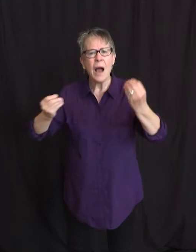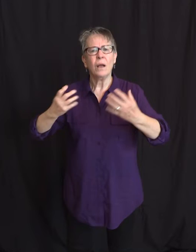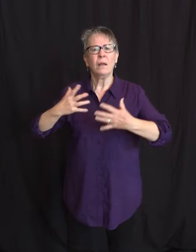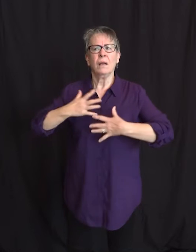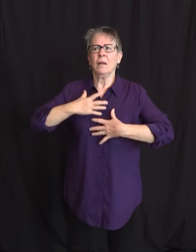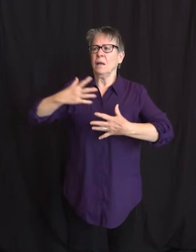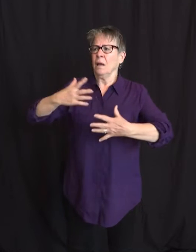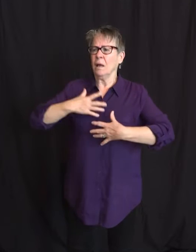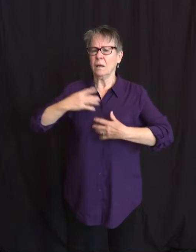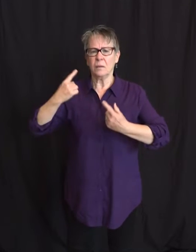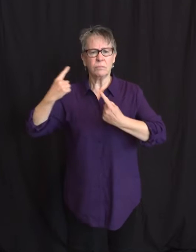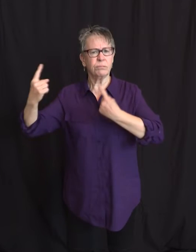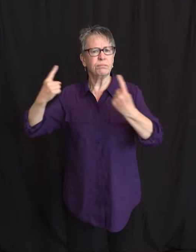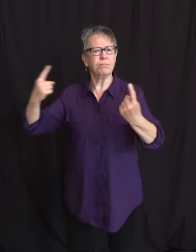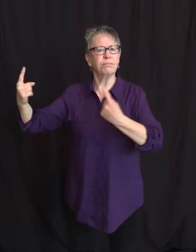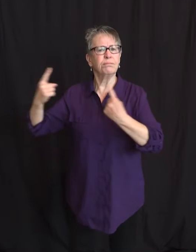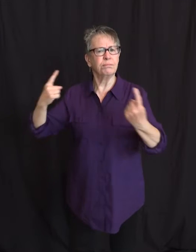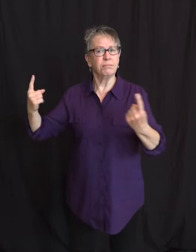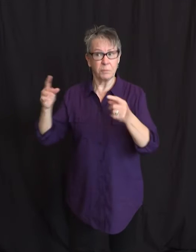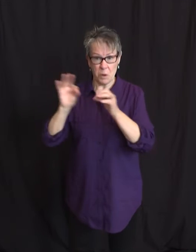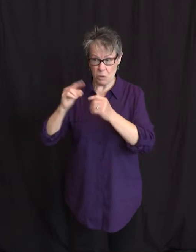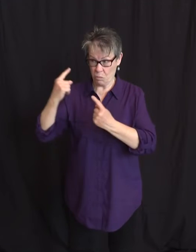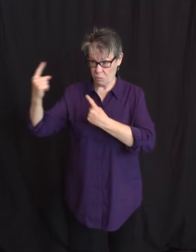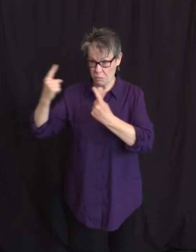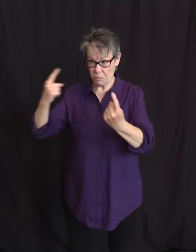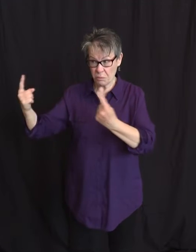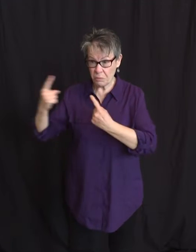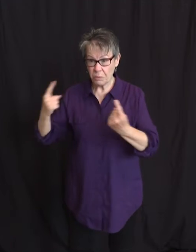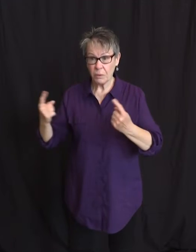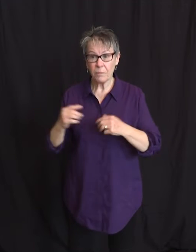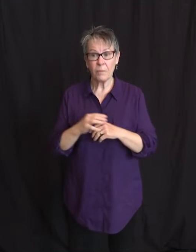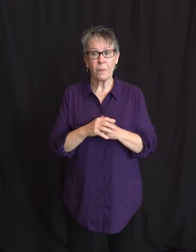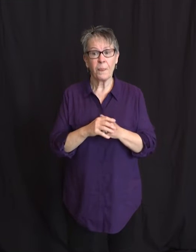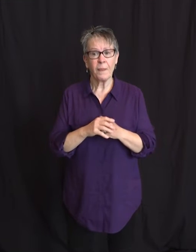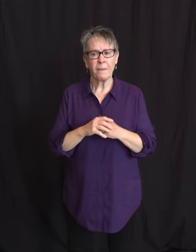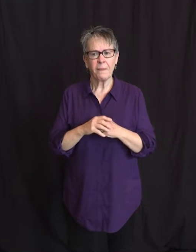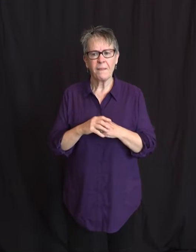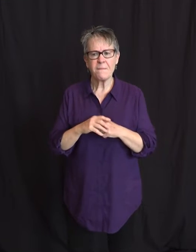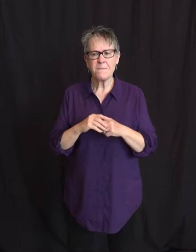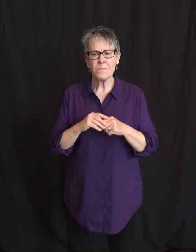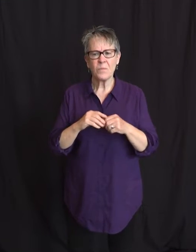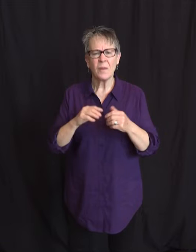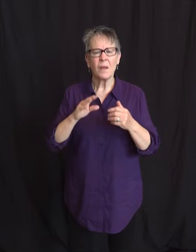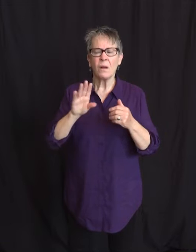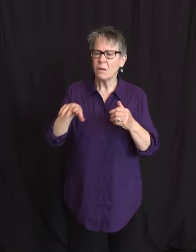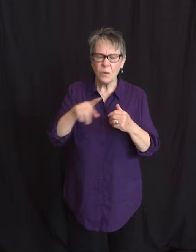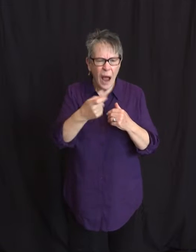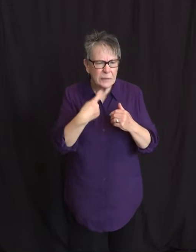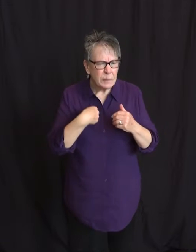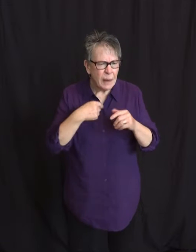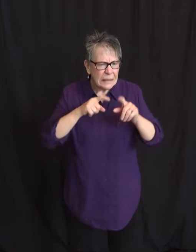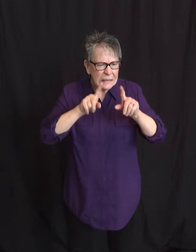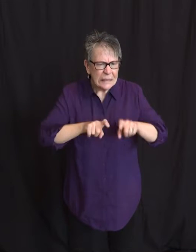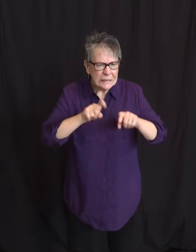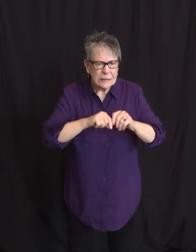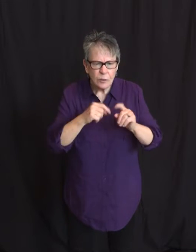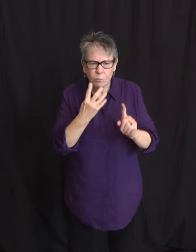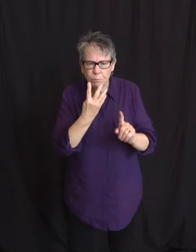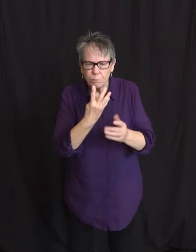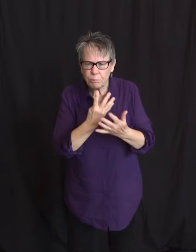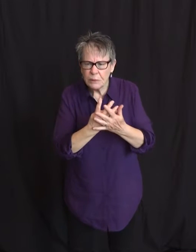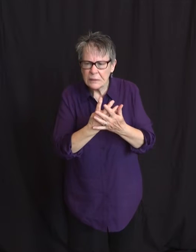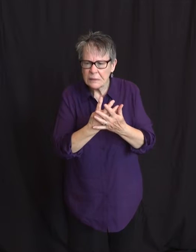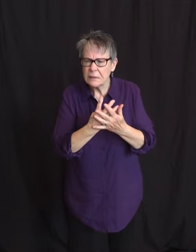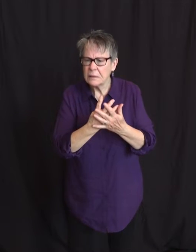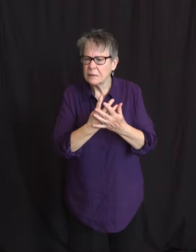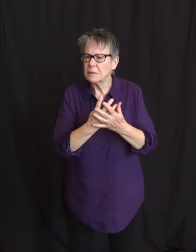prisons, by the way. I don't think the premise of that last question is accurate. Is that right? We're implementing a plan to test everyone who's being furloughed pursuant